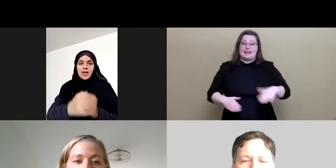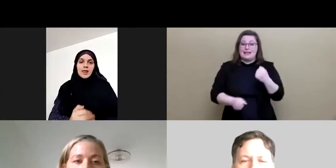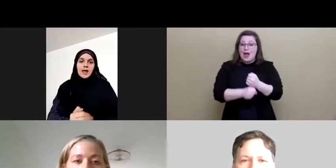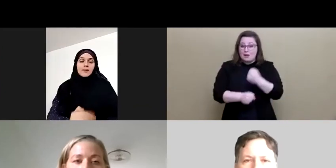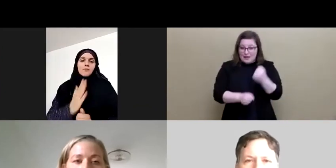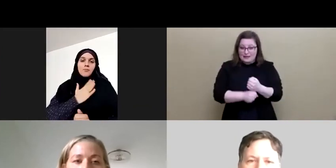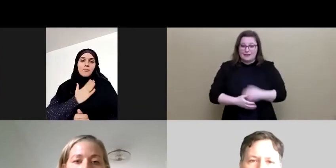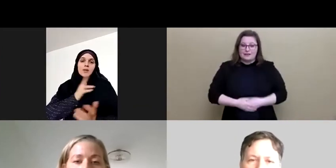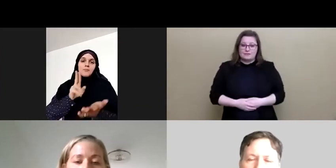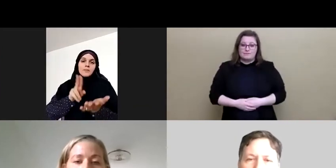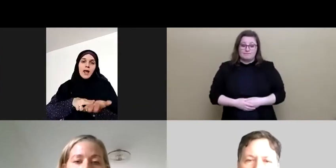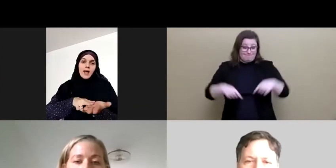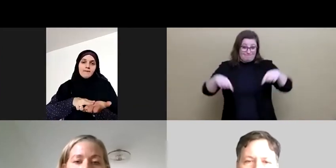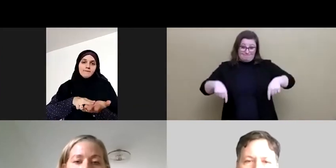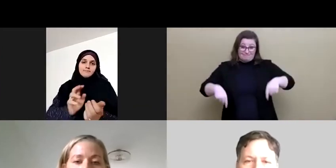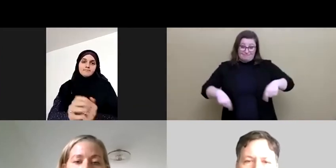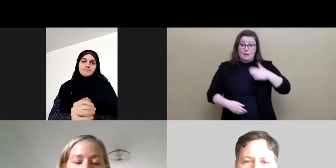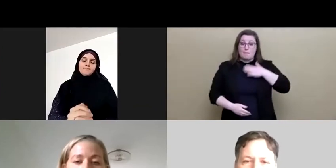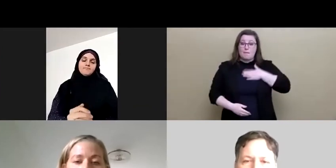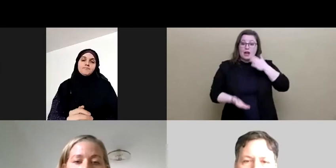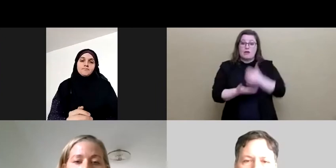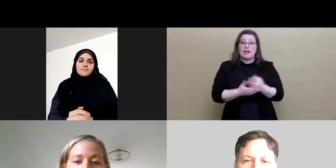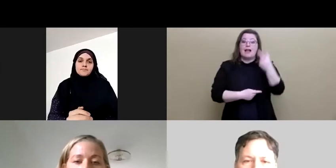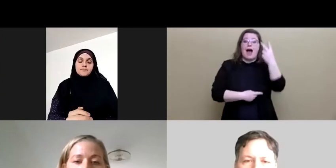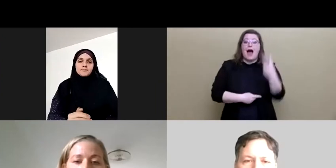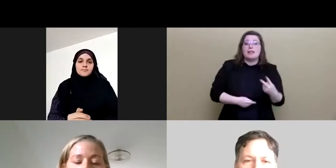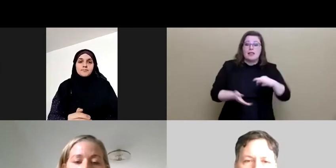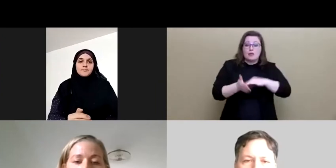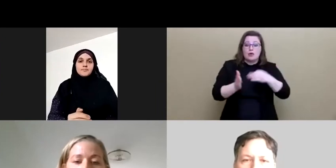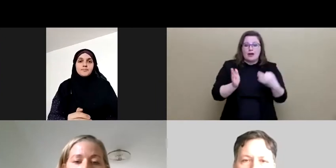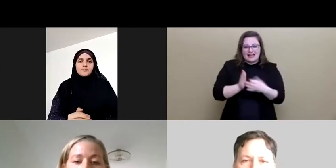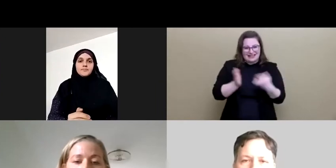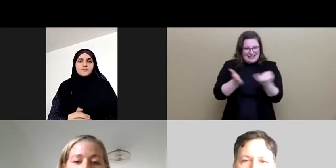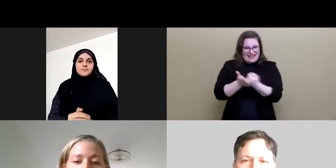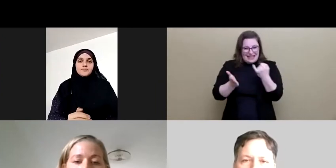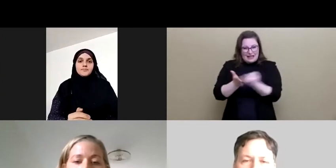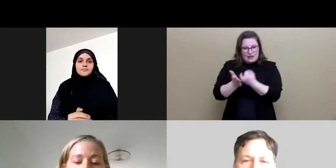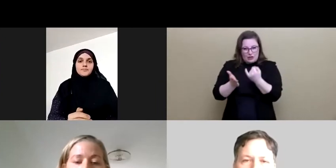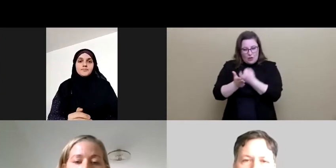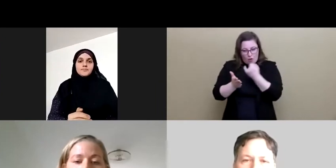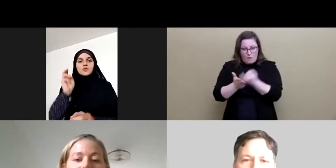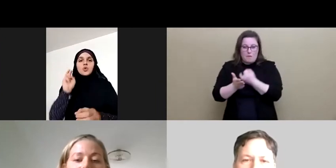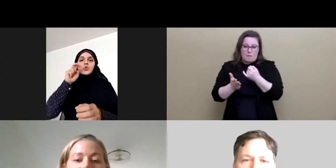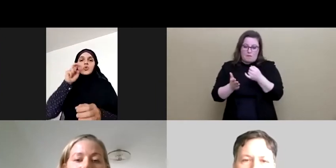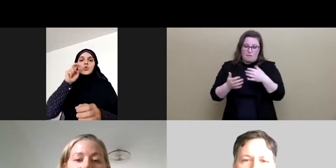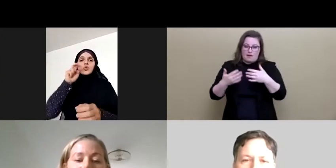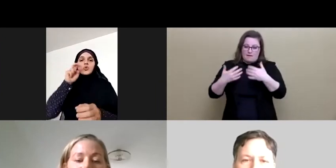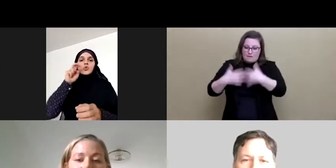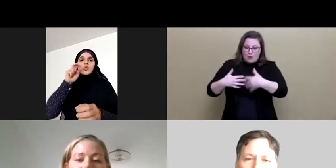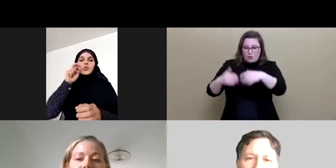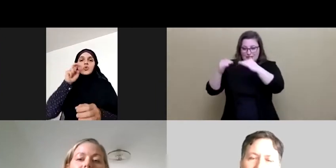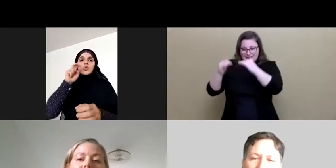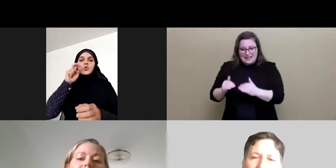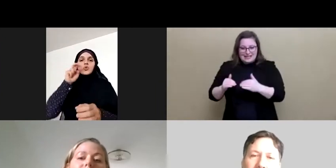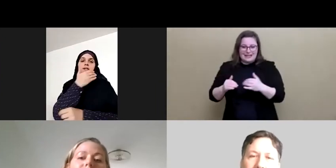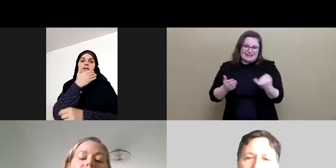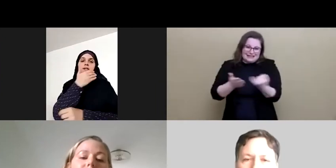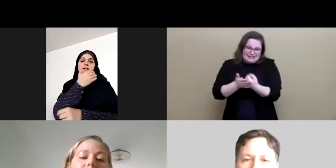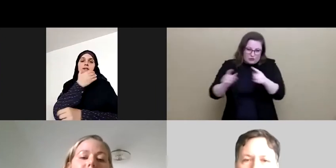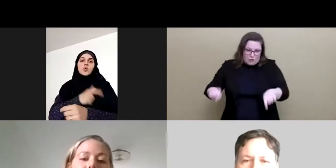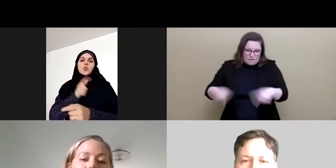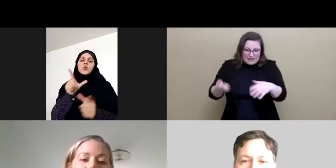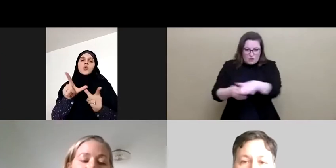This is my rights second project in the area of disability and armed conflict. When we in